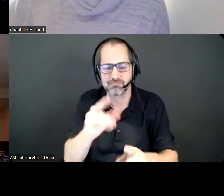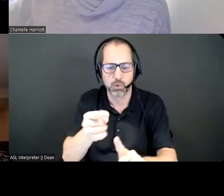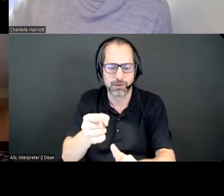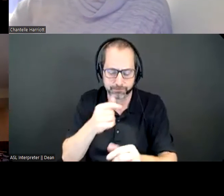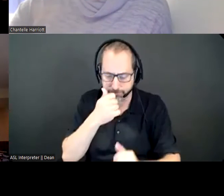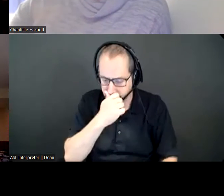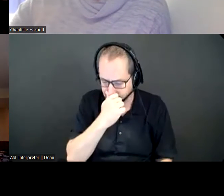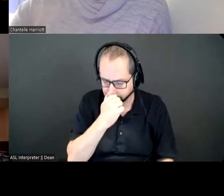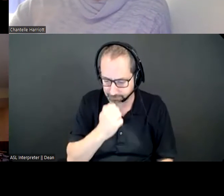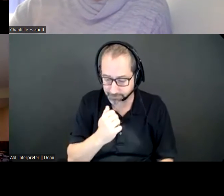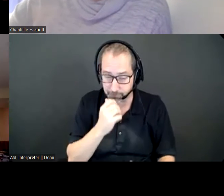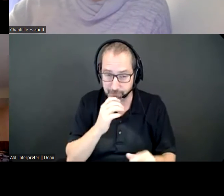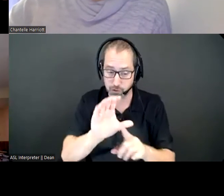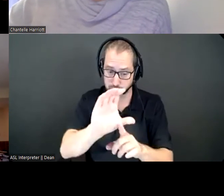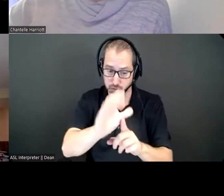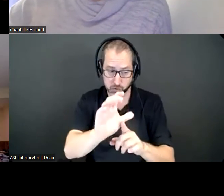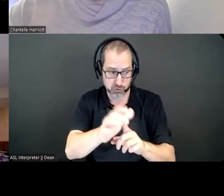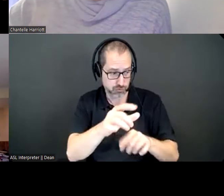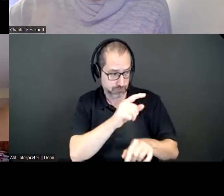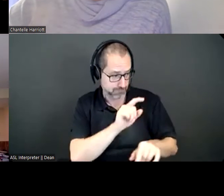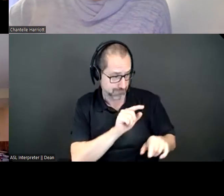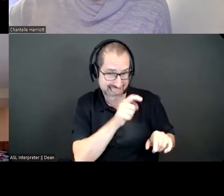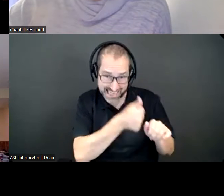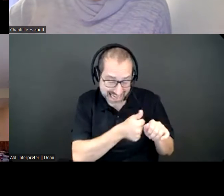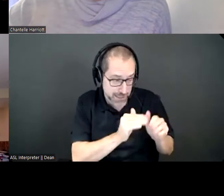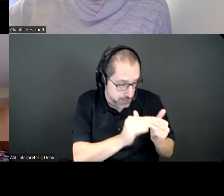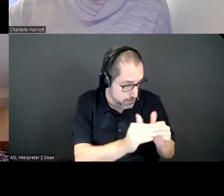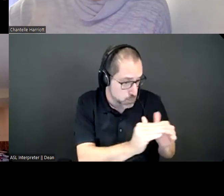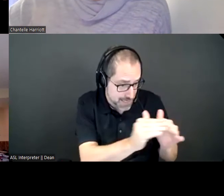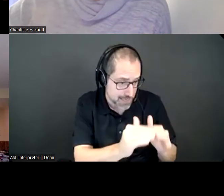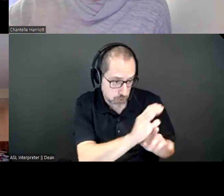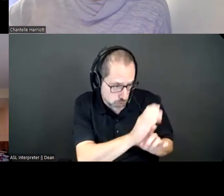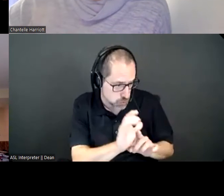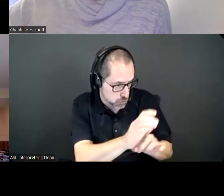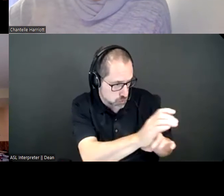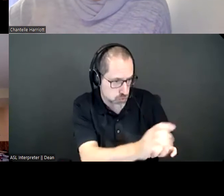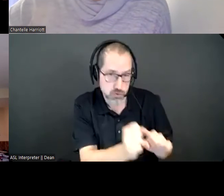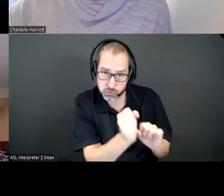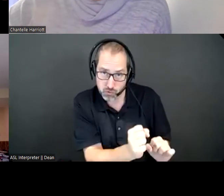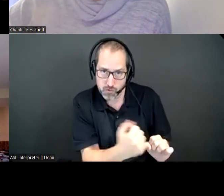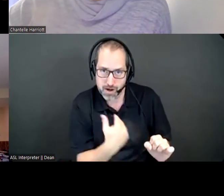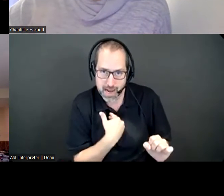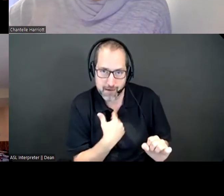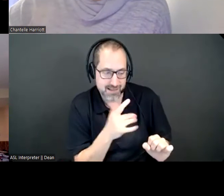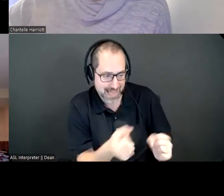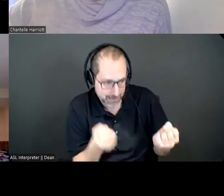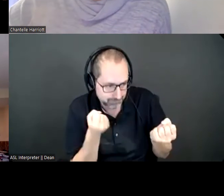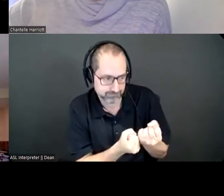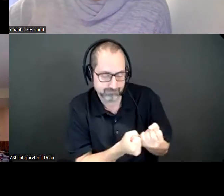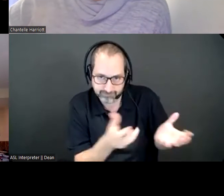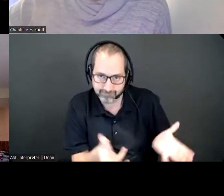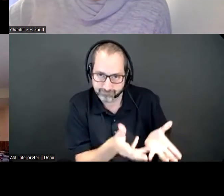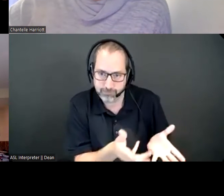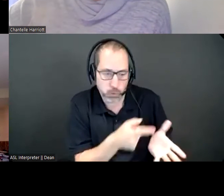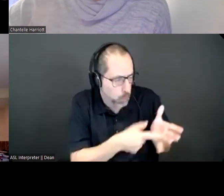building on the cultural strengths of each of the communities and what each community is doing, because we have